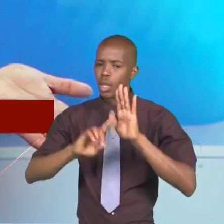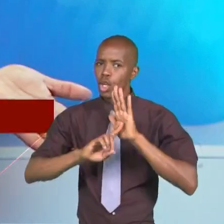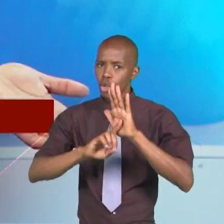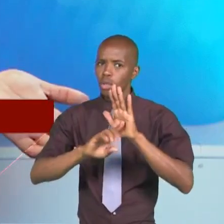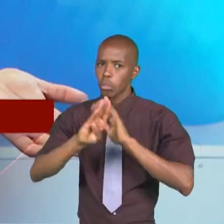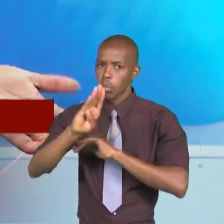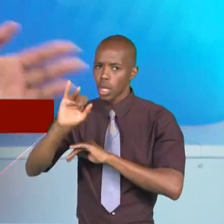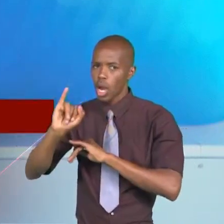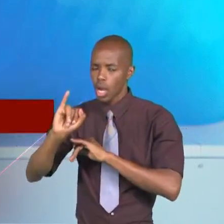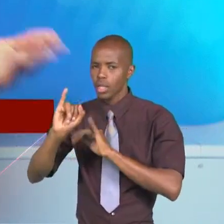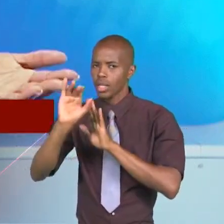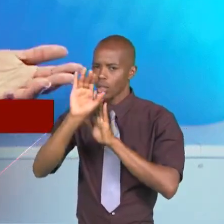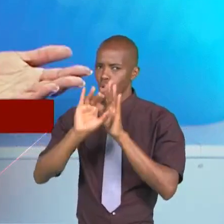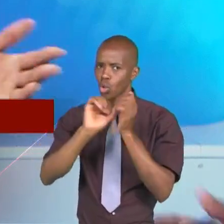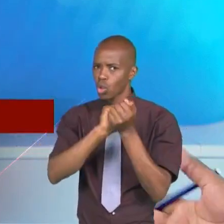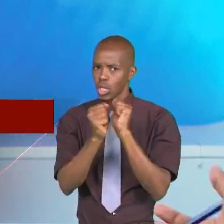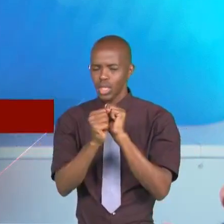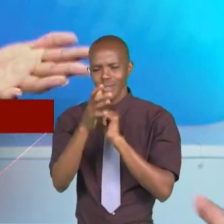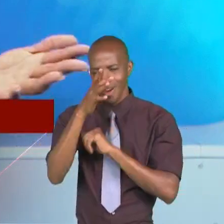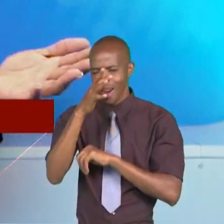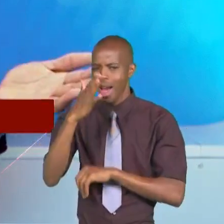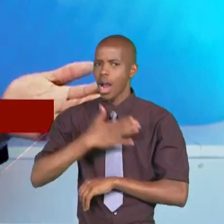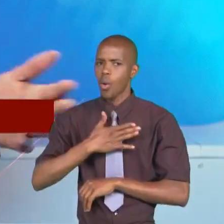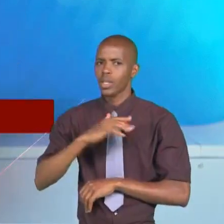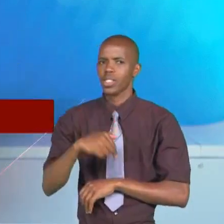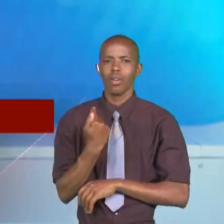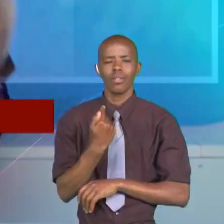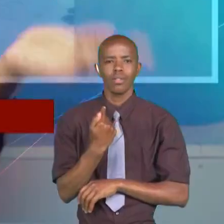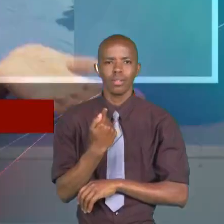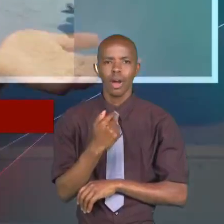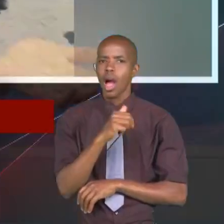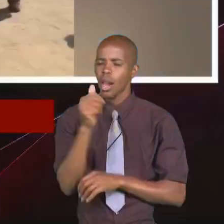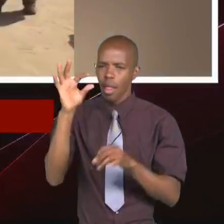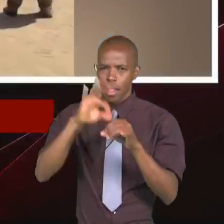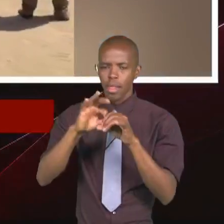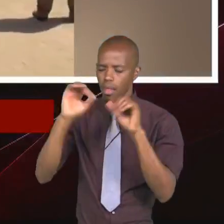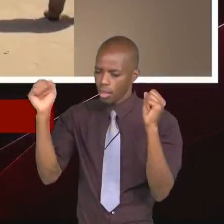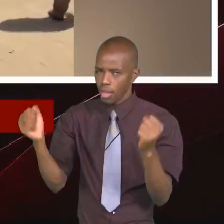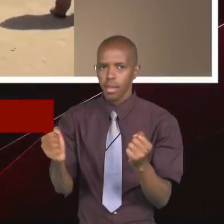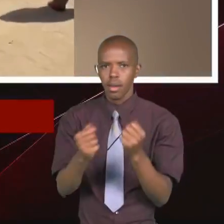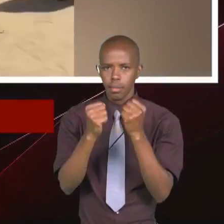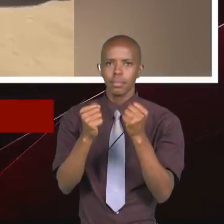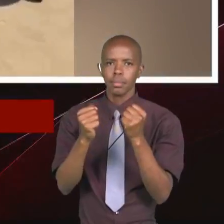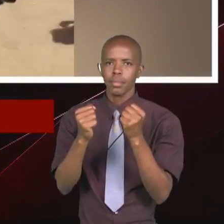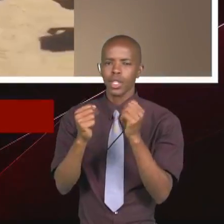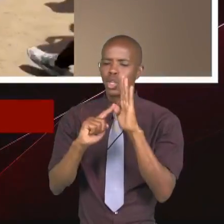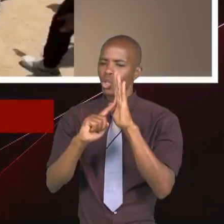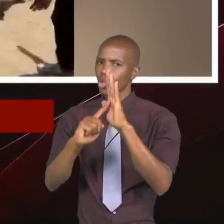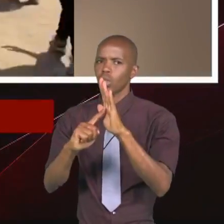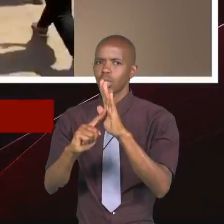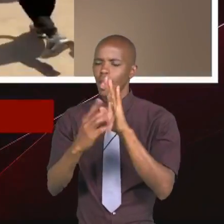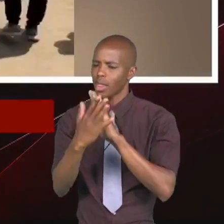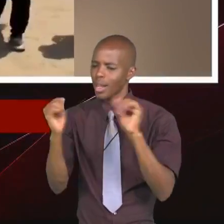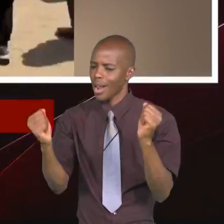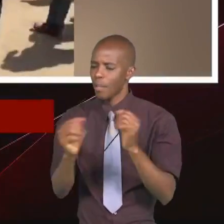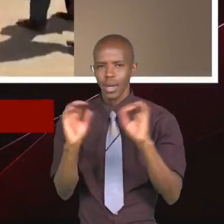BBI referendum, we'd be lying to ourselves. Every other by-election that has taken place is usually a test for something that never really comes,